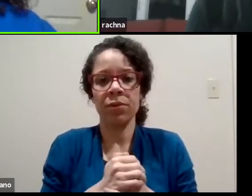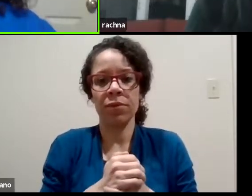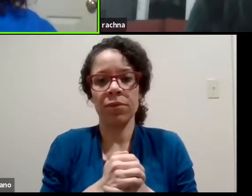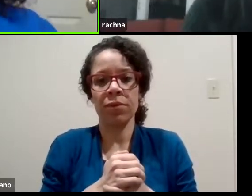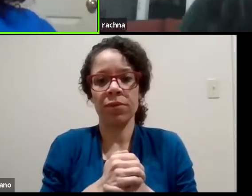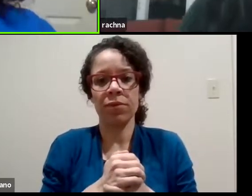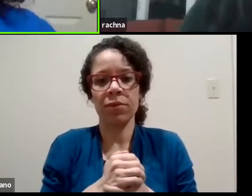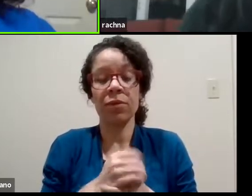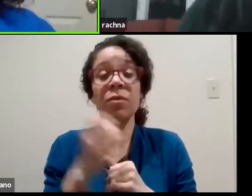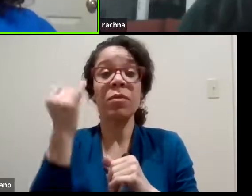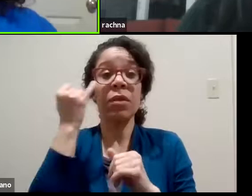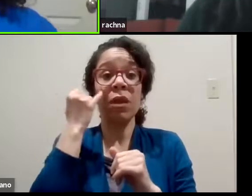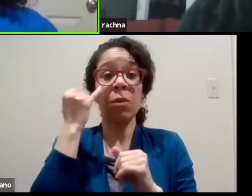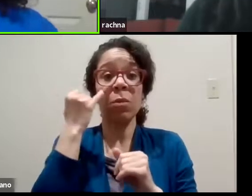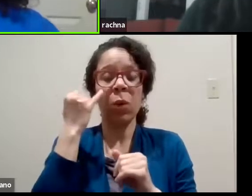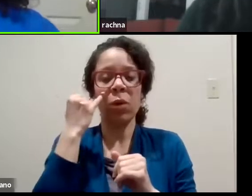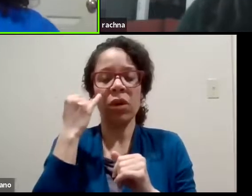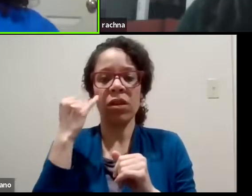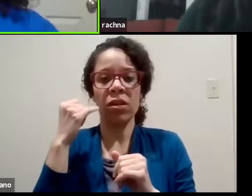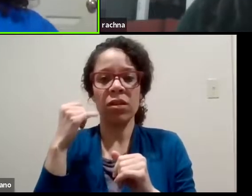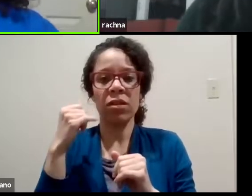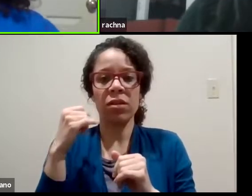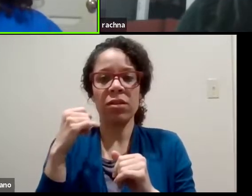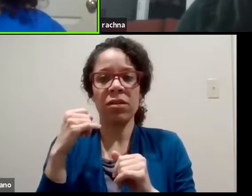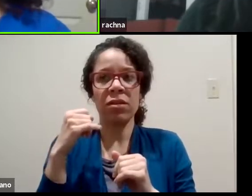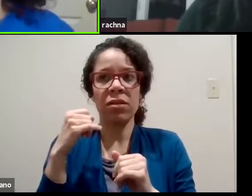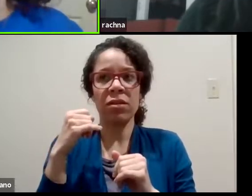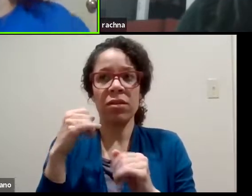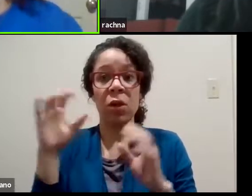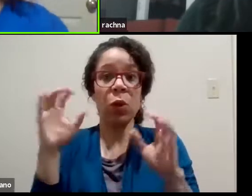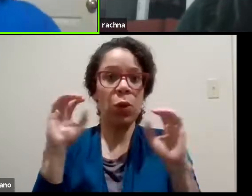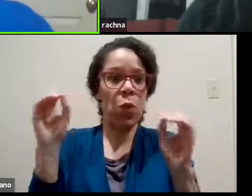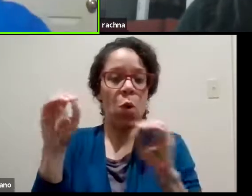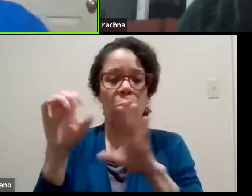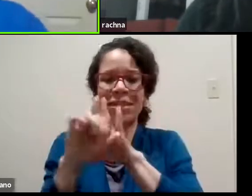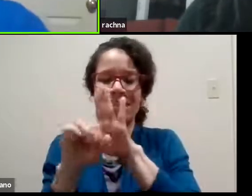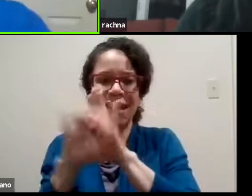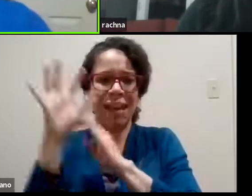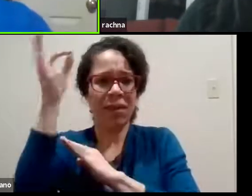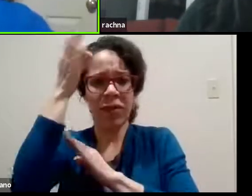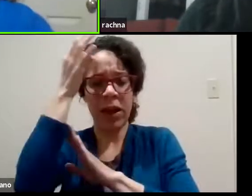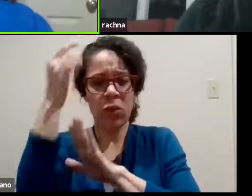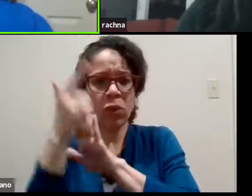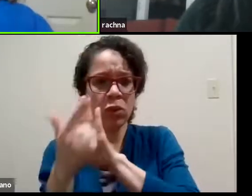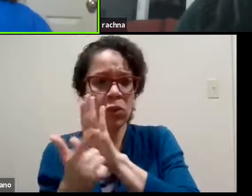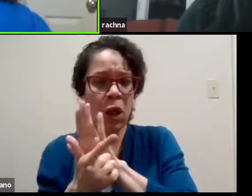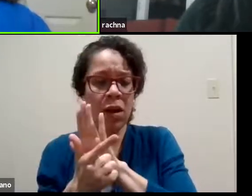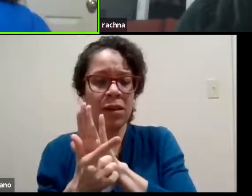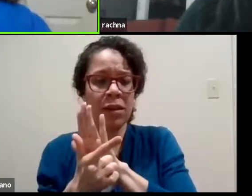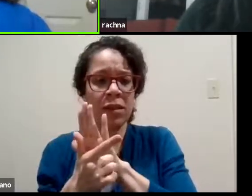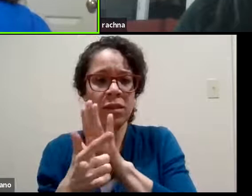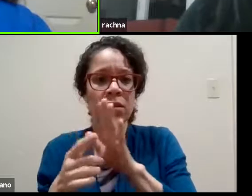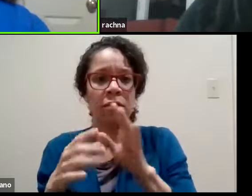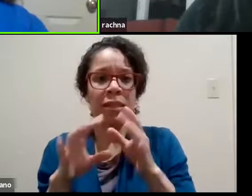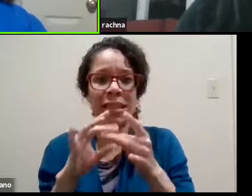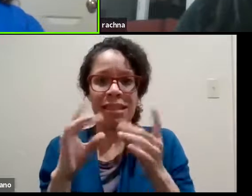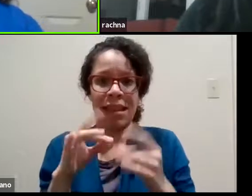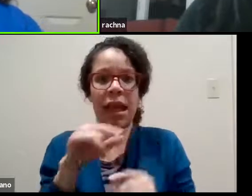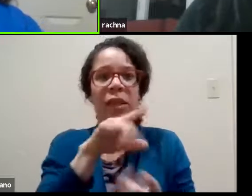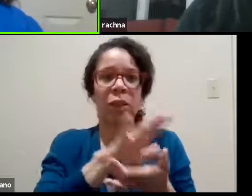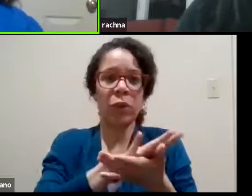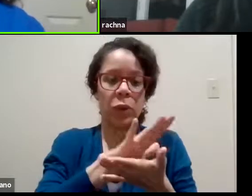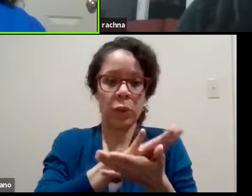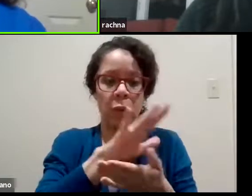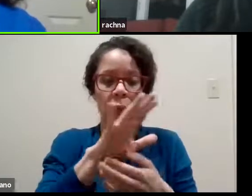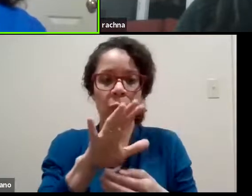If there are no state or federal regulations saying that the school system has to